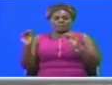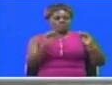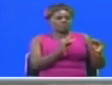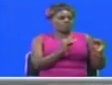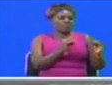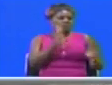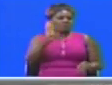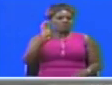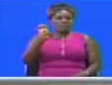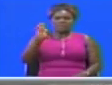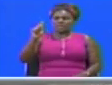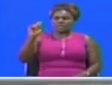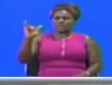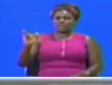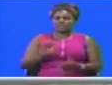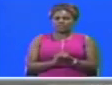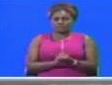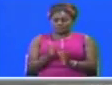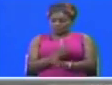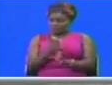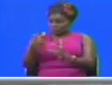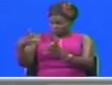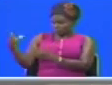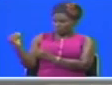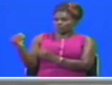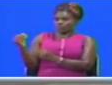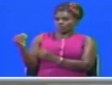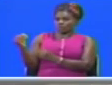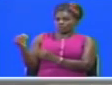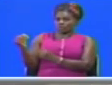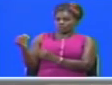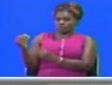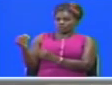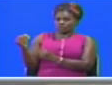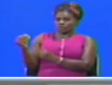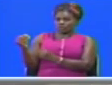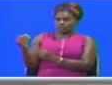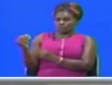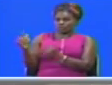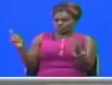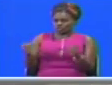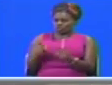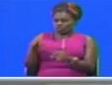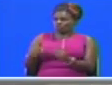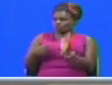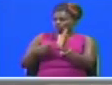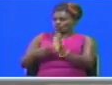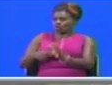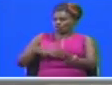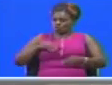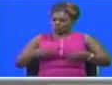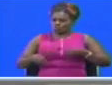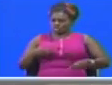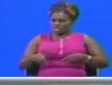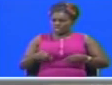studio. Duncan, just before I let you go, if you can hear me, very briefly, you covered the Busia